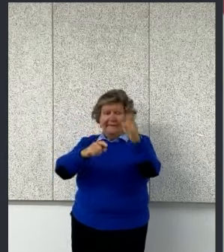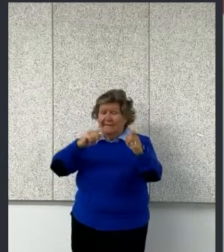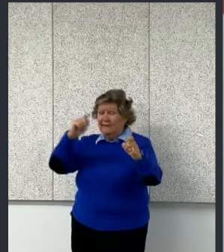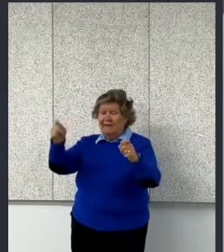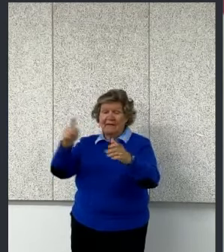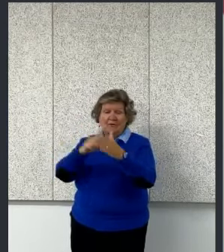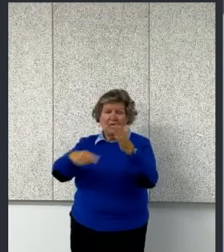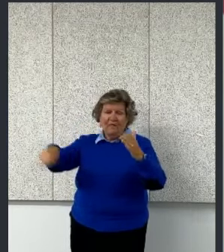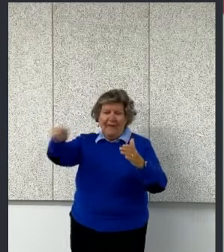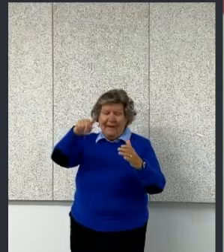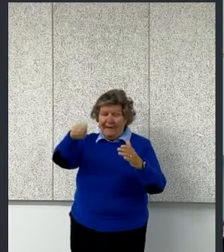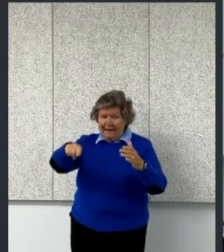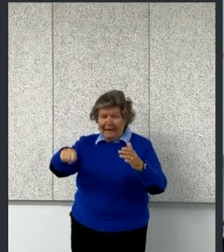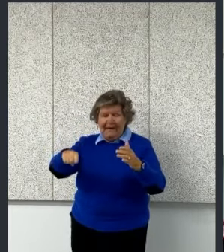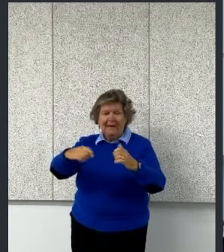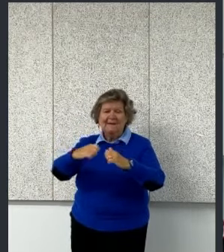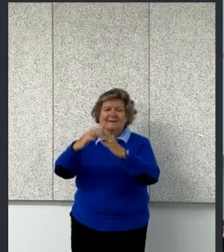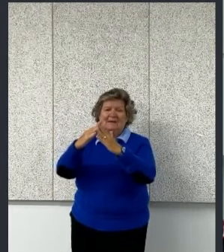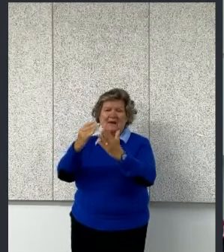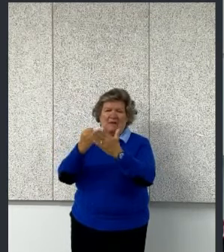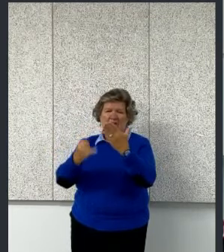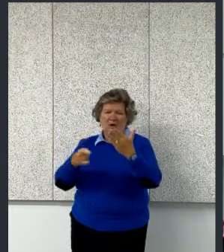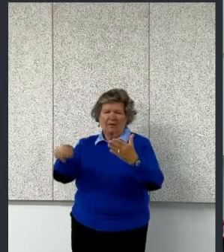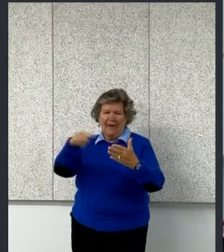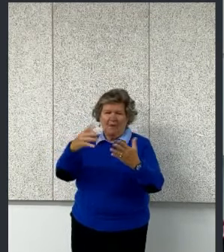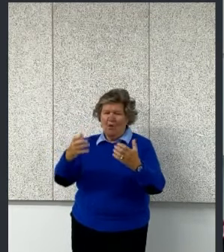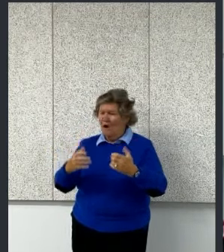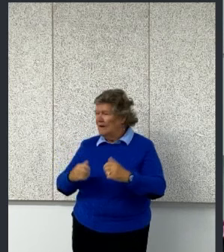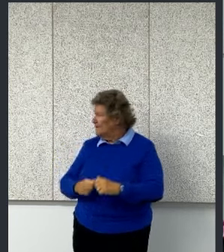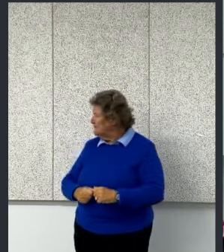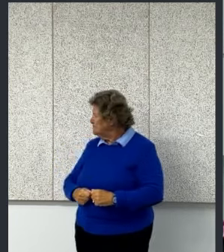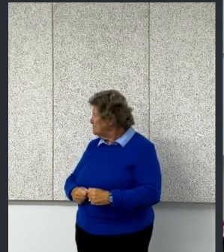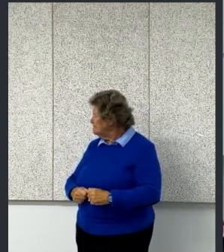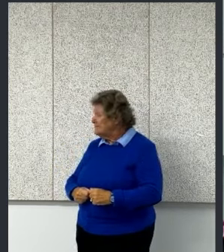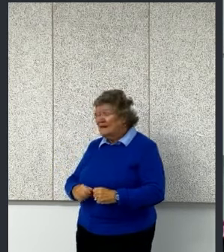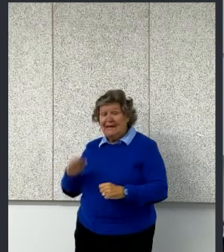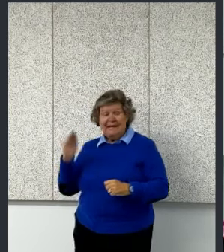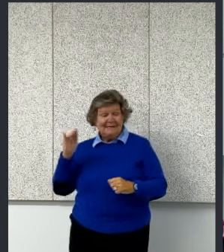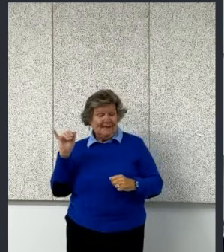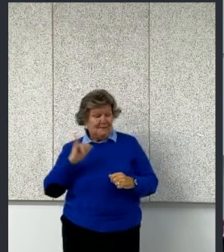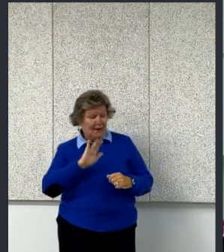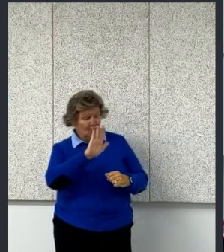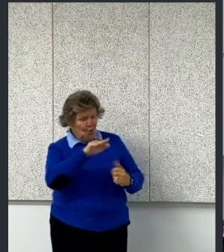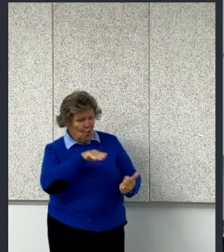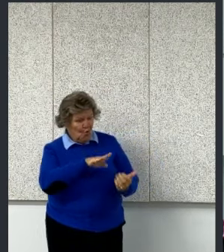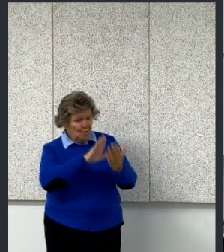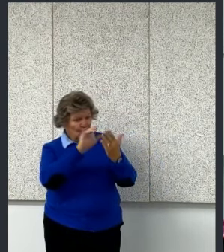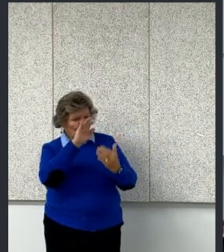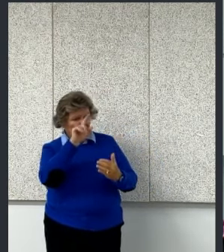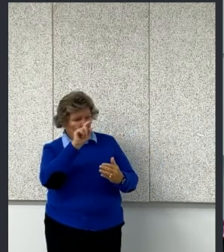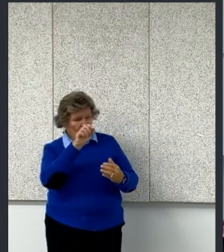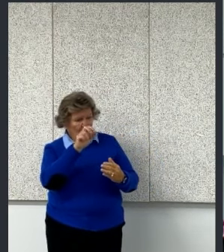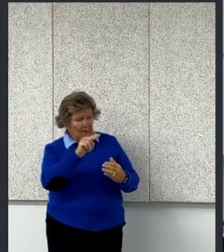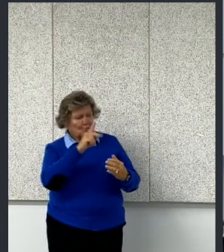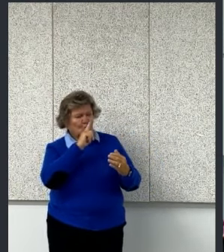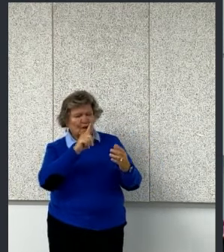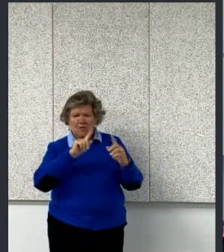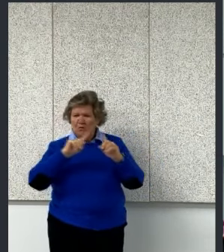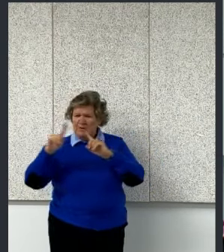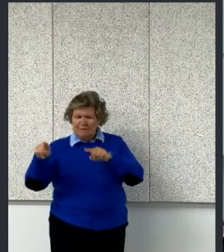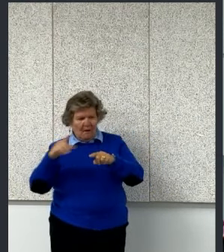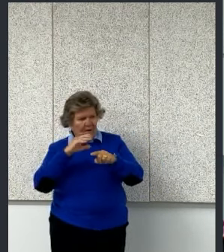back and expand it. Yeah, so to reflect back, it sounds like that your approach at Altman is really kind of responding to